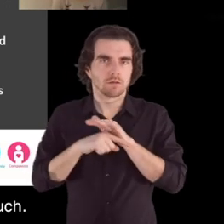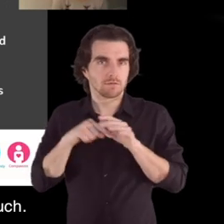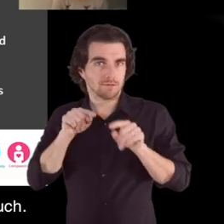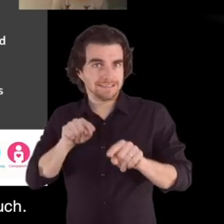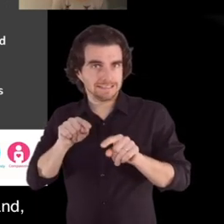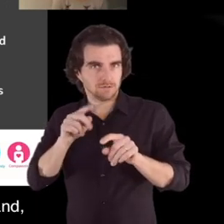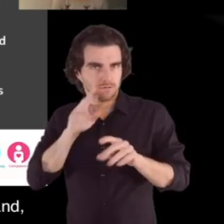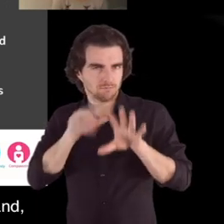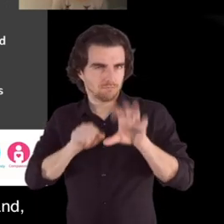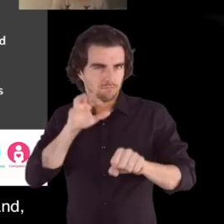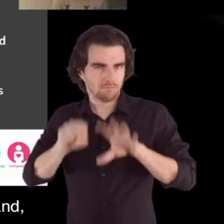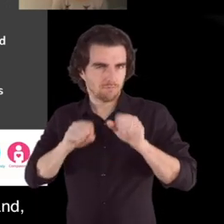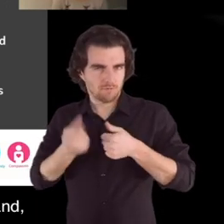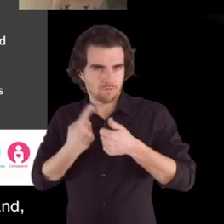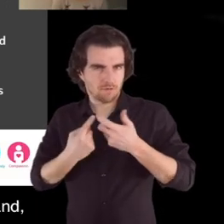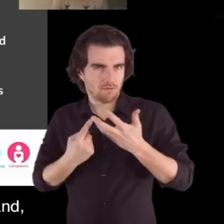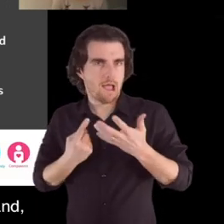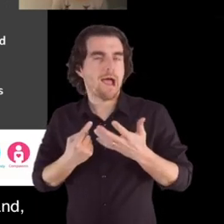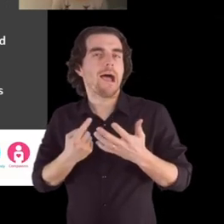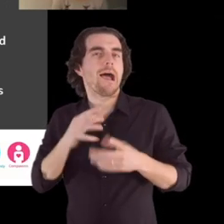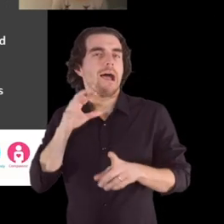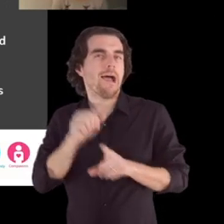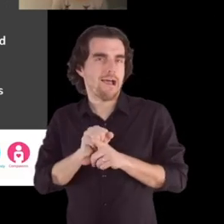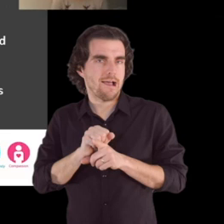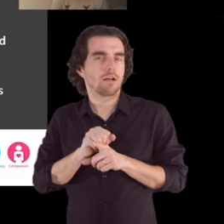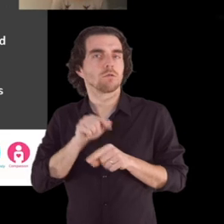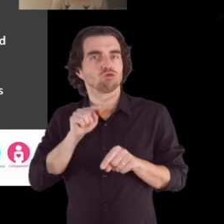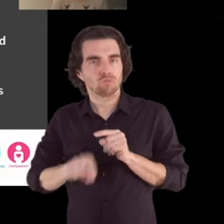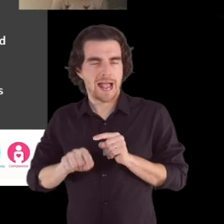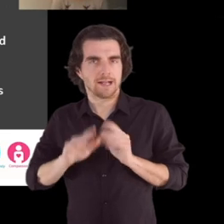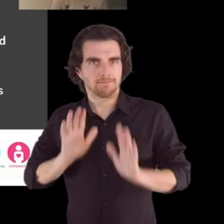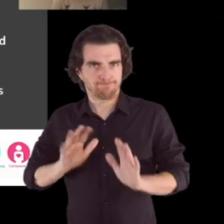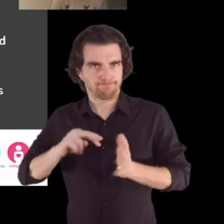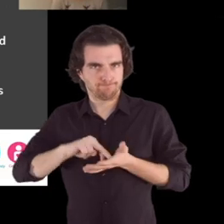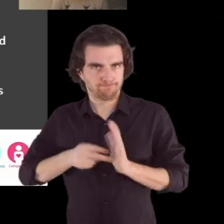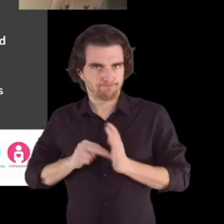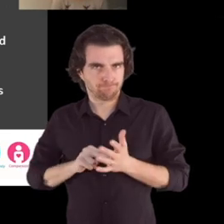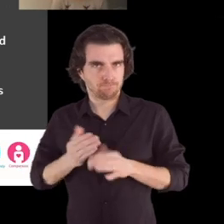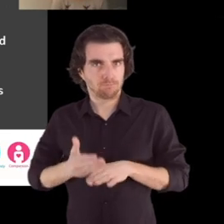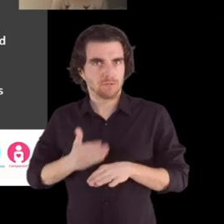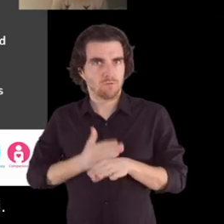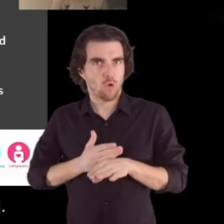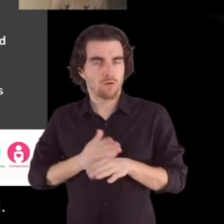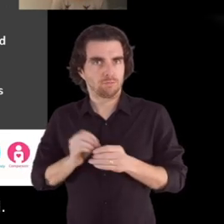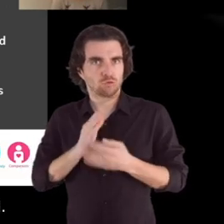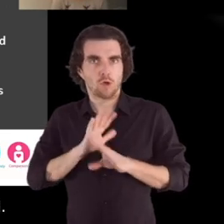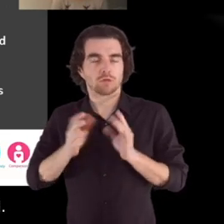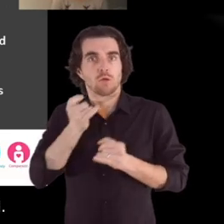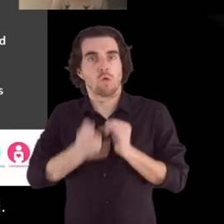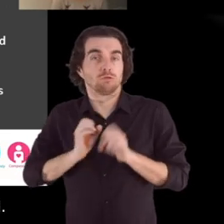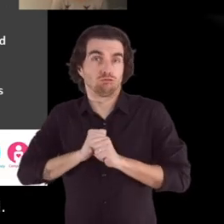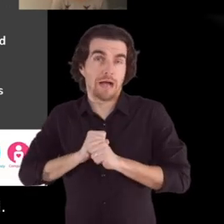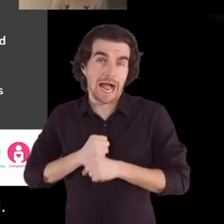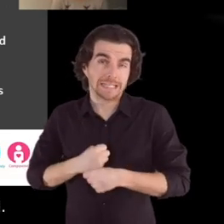as much. So just kind of noticing those signs. And, you know, it's about thinking about what can we do then to try and put some strategies in place before you get